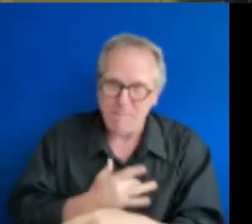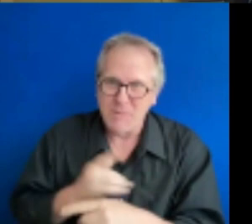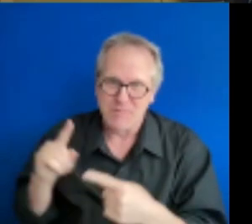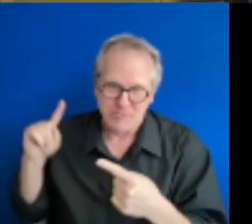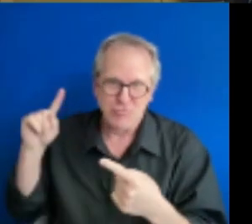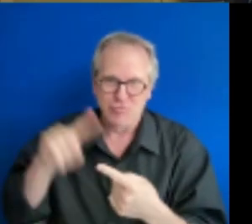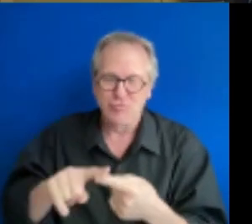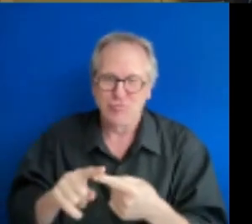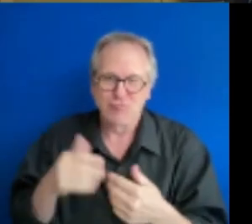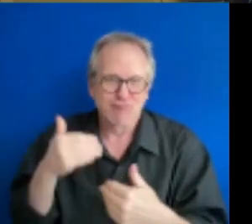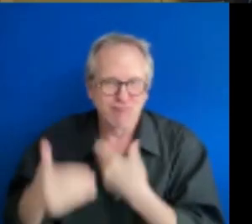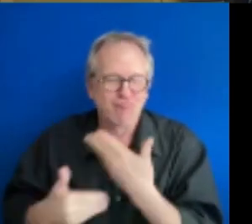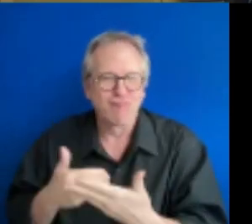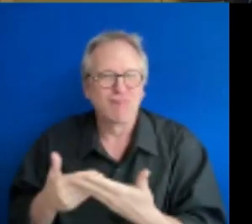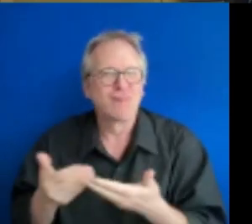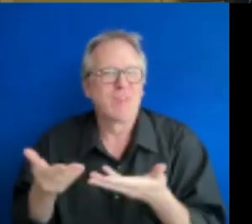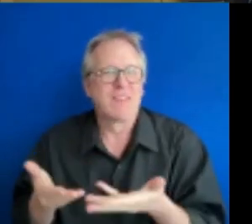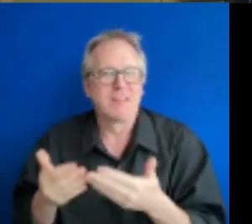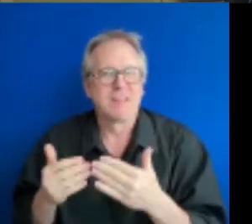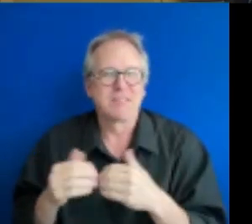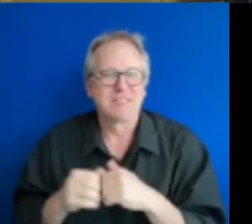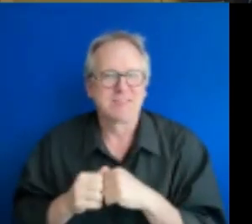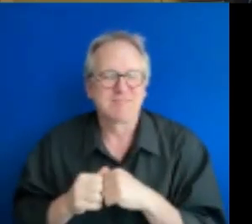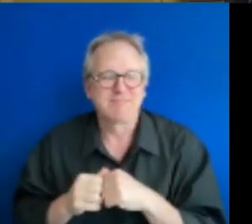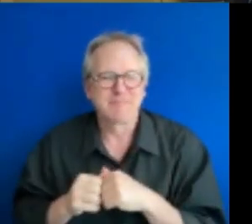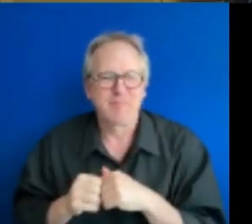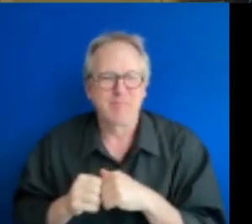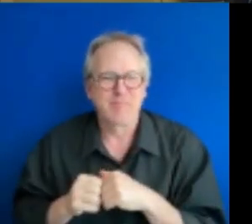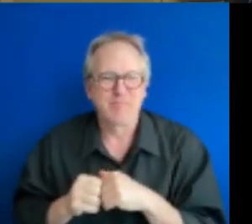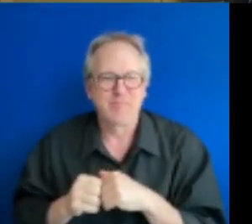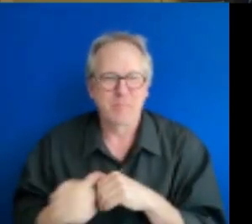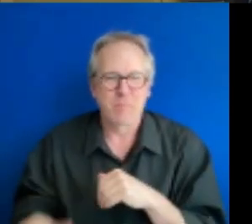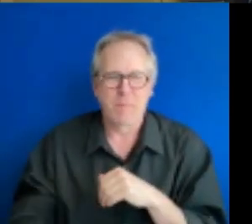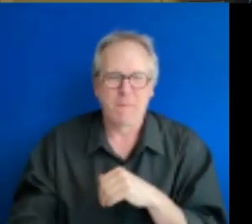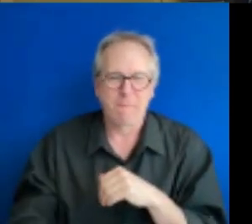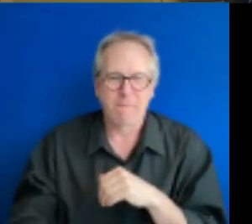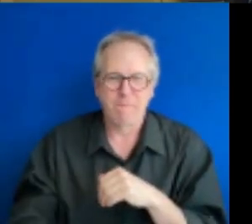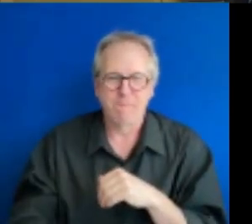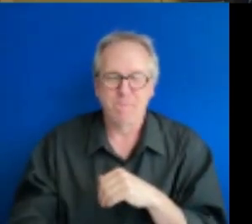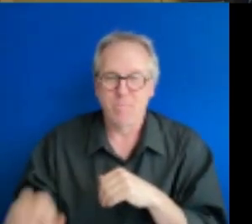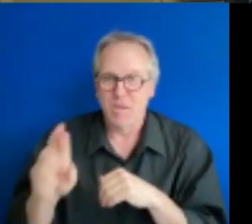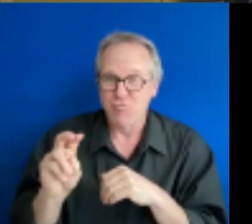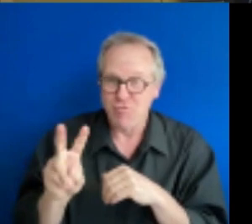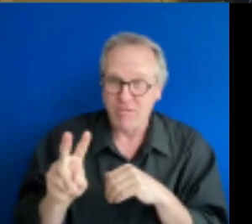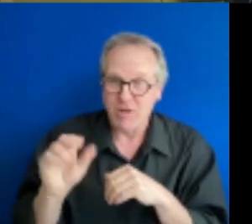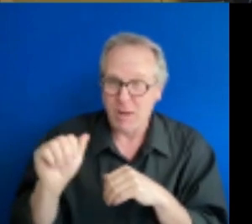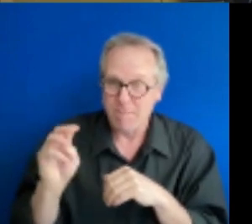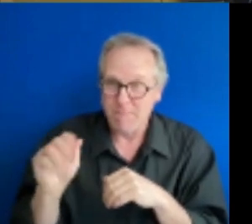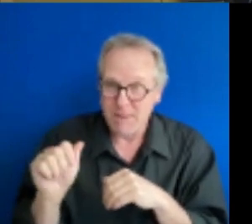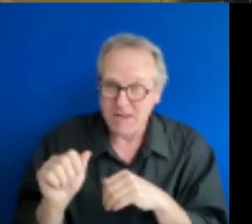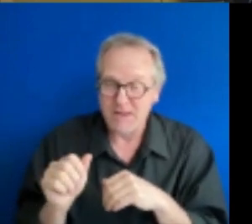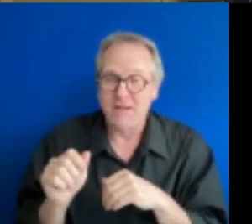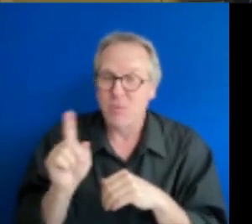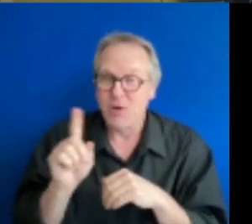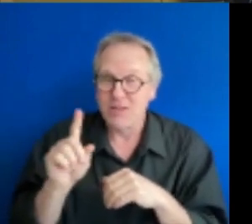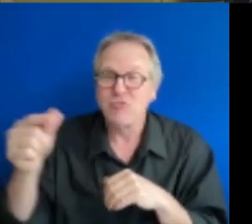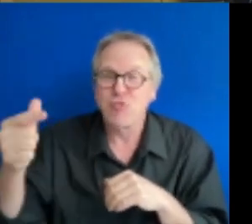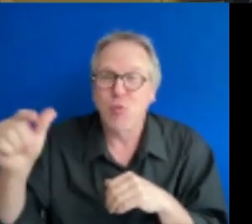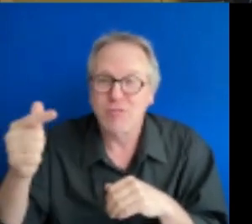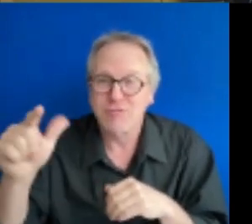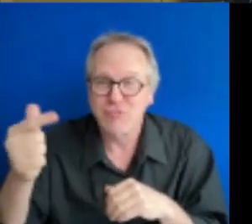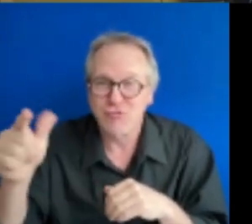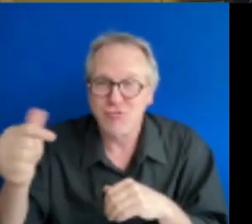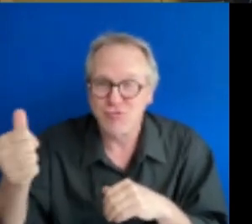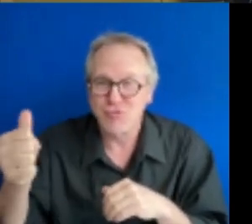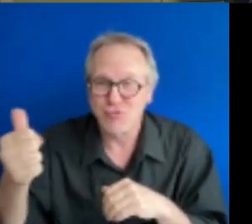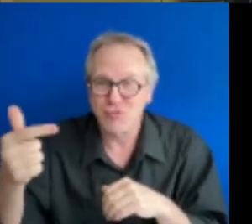Rev. Amanda is down in Georgia. Rev. Amanda is down in Georgia. And